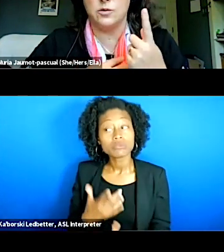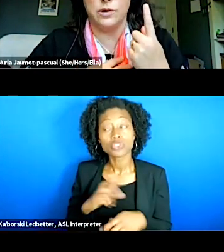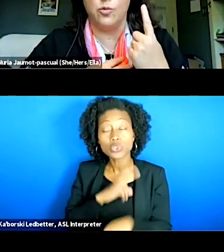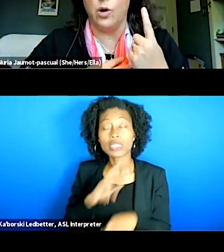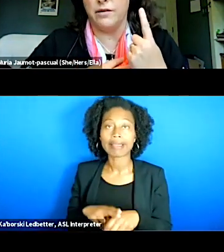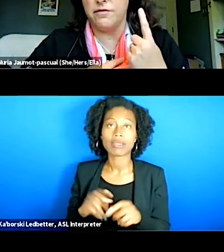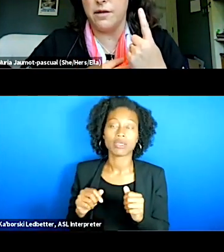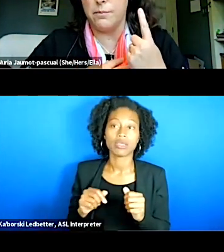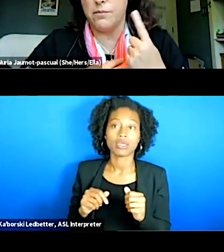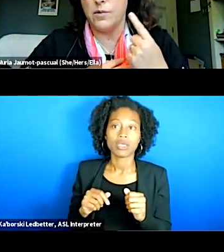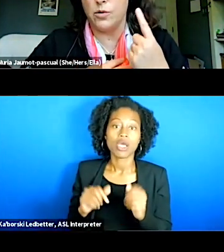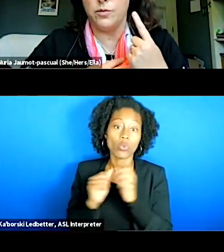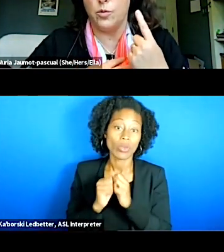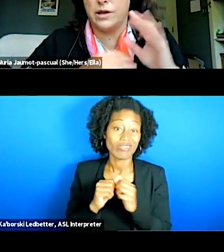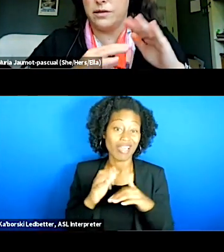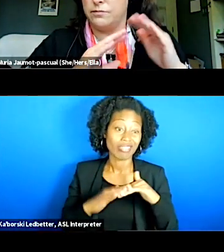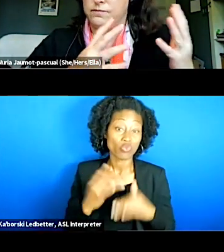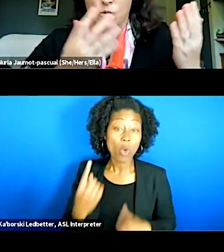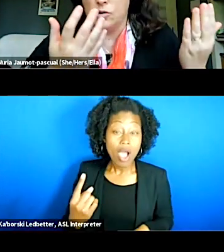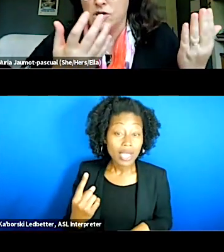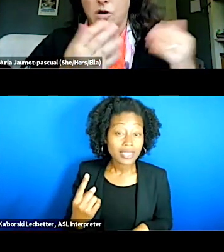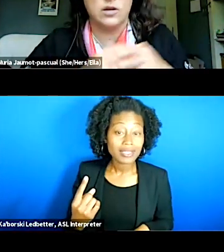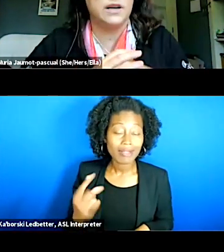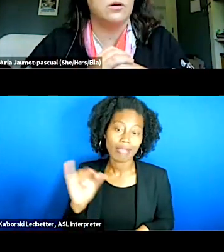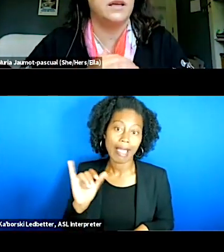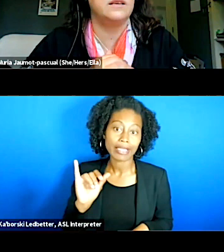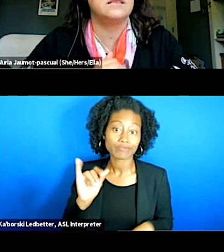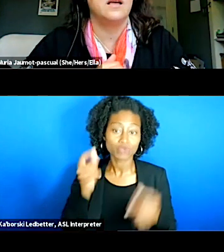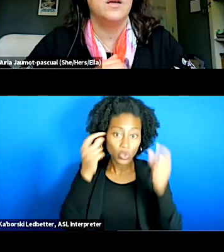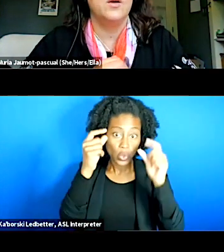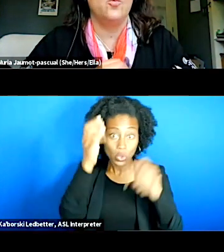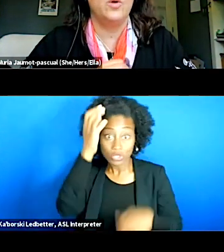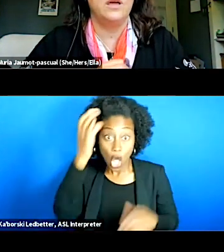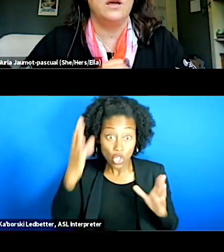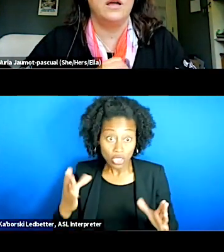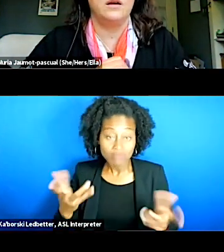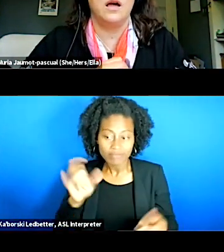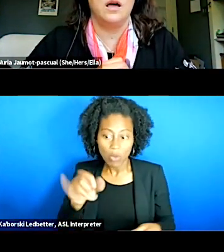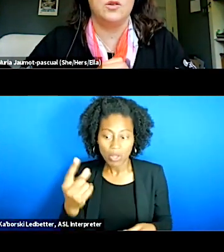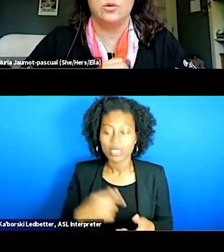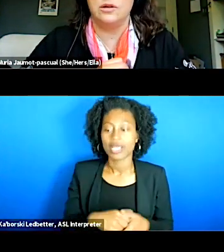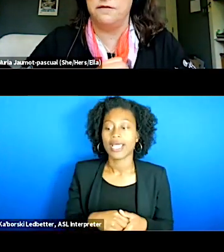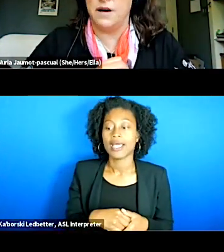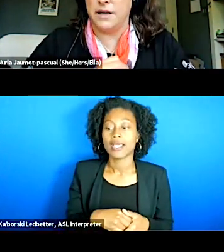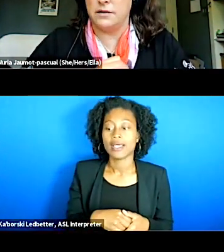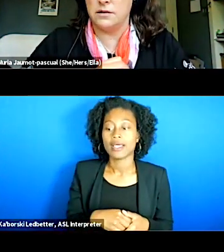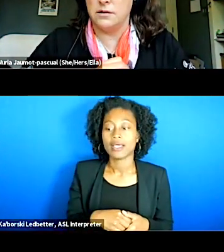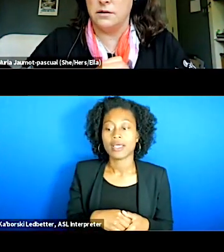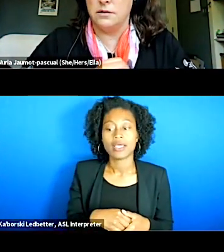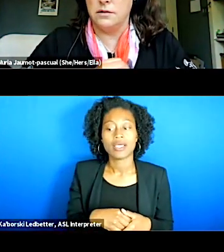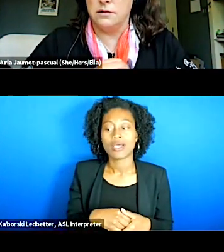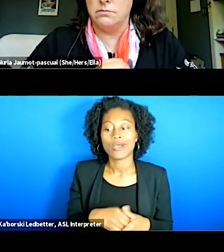is that with one of them, with Google Scholar in our case, we can actually